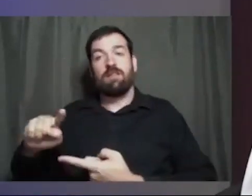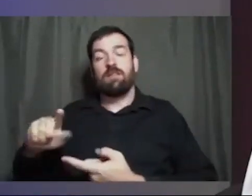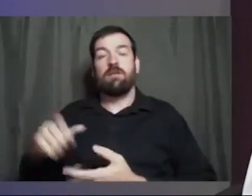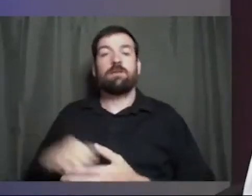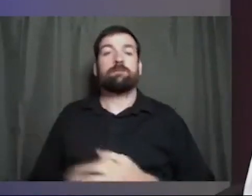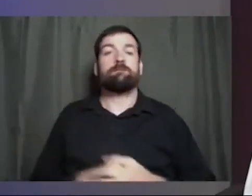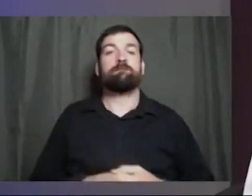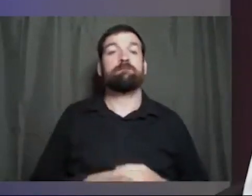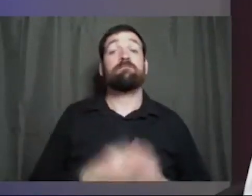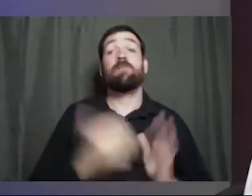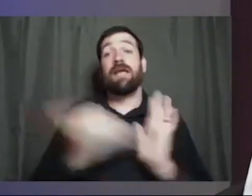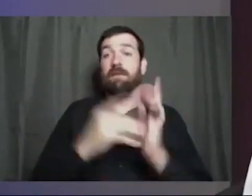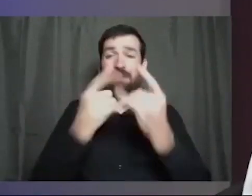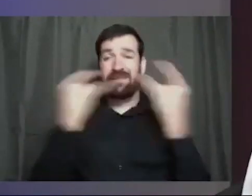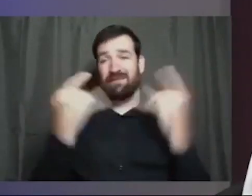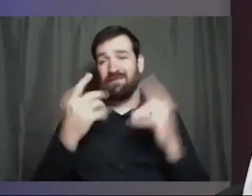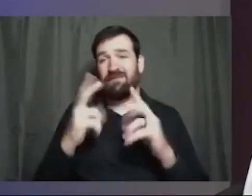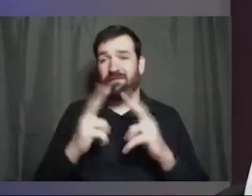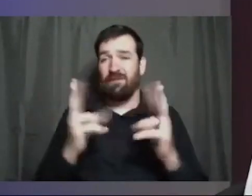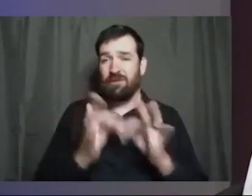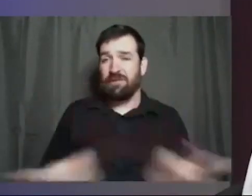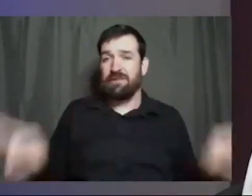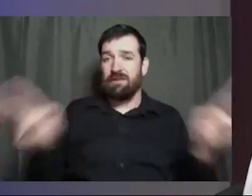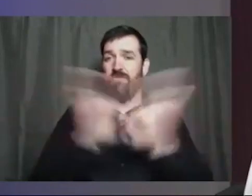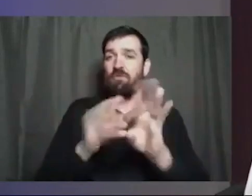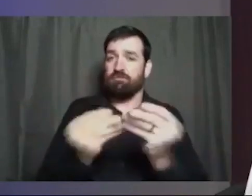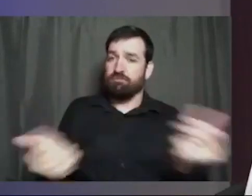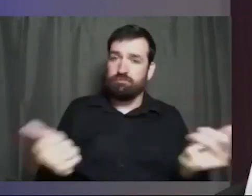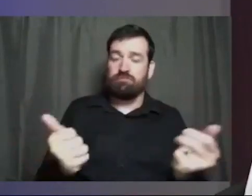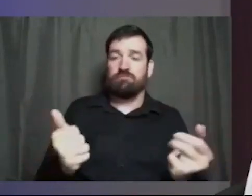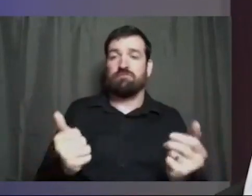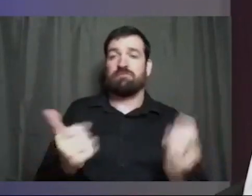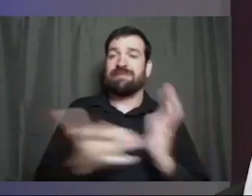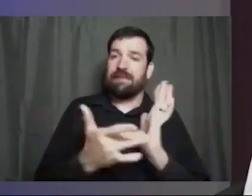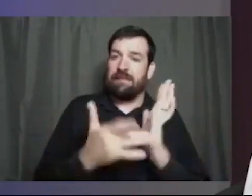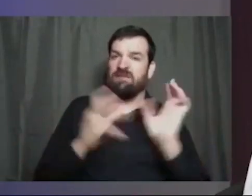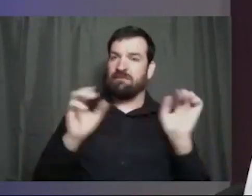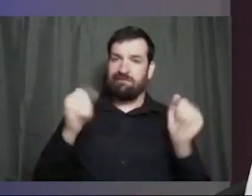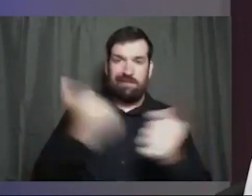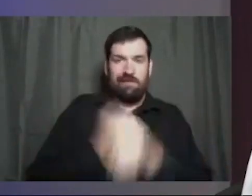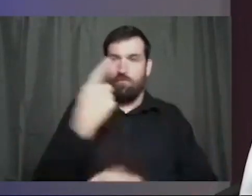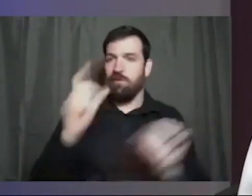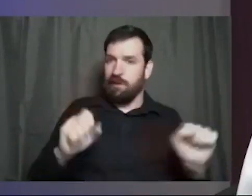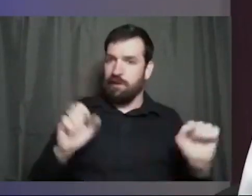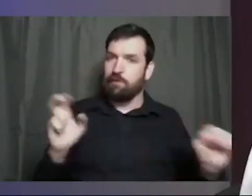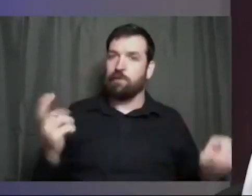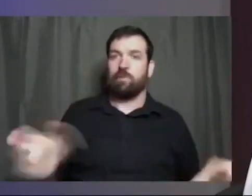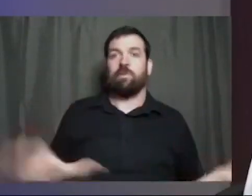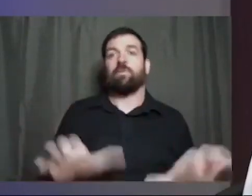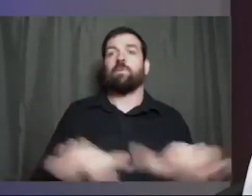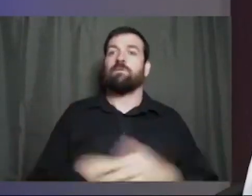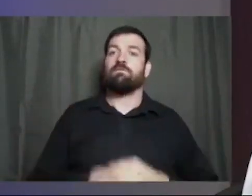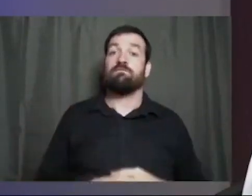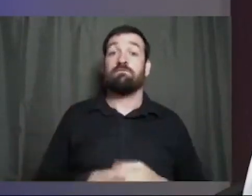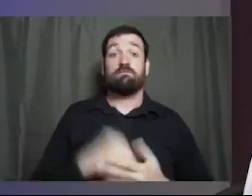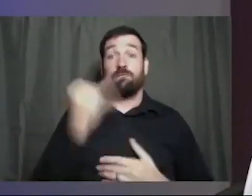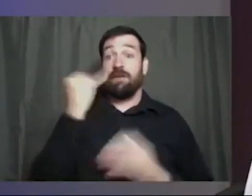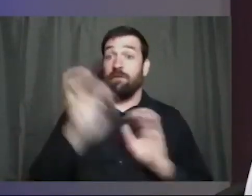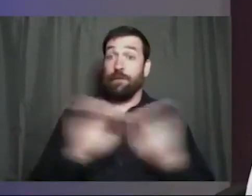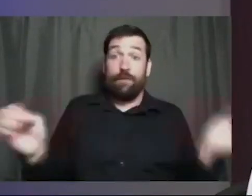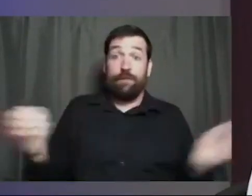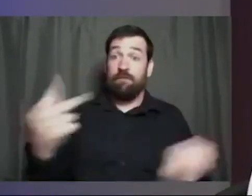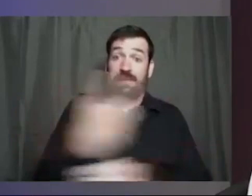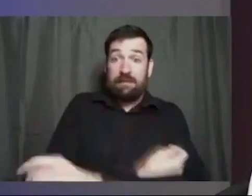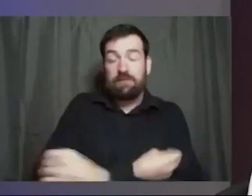is a very simple risk mitigation technique that everyone can employ. So if you're unvaccinated, then certainly I think in any